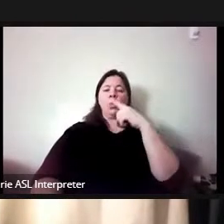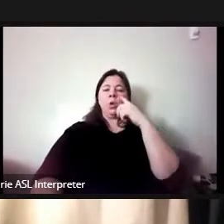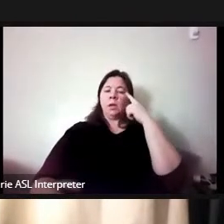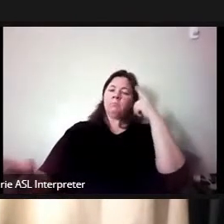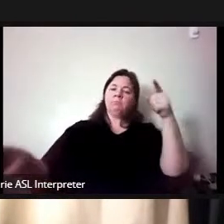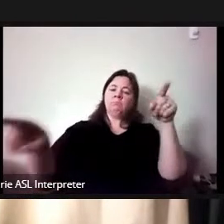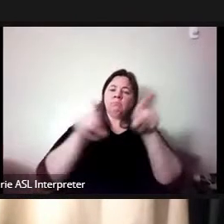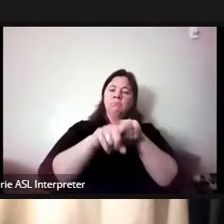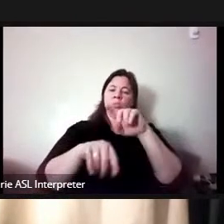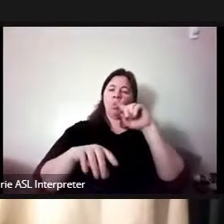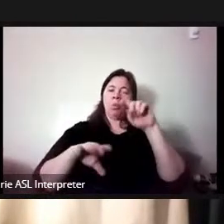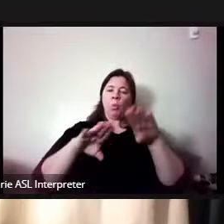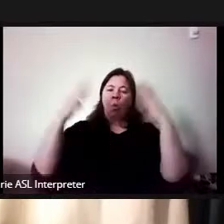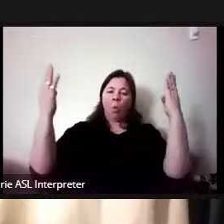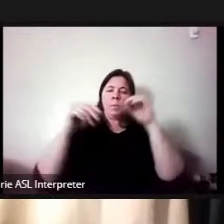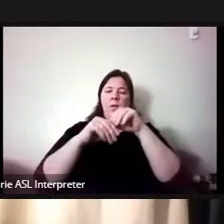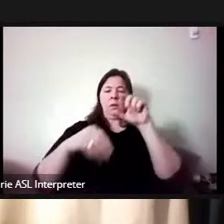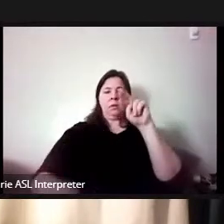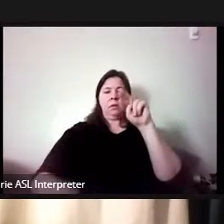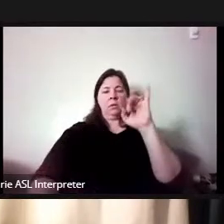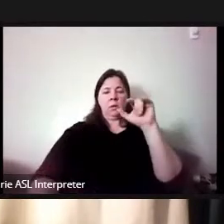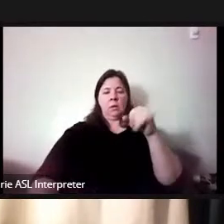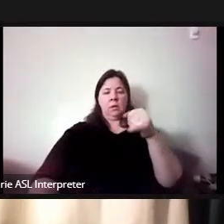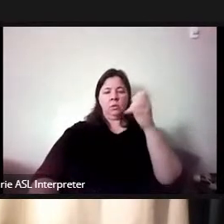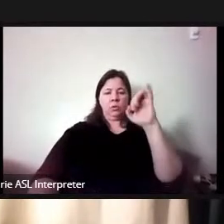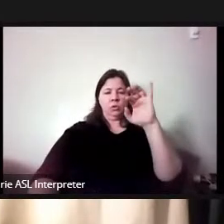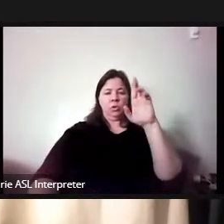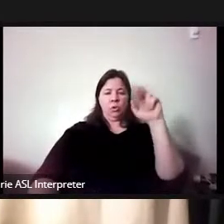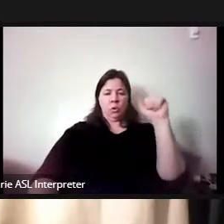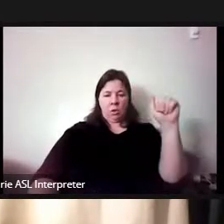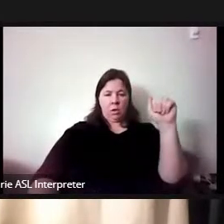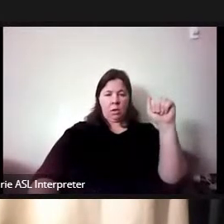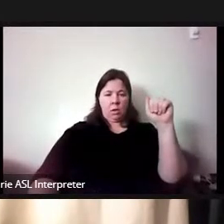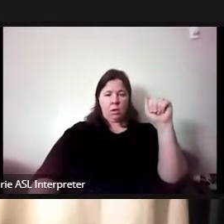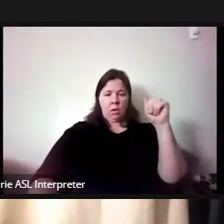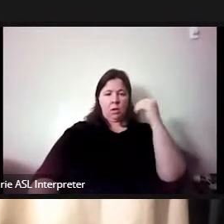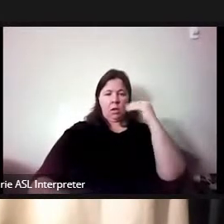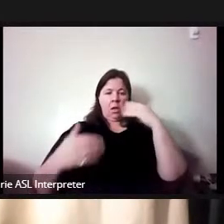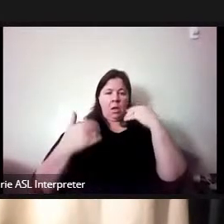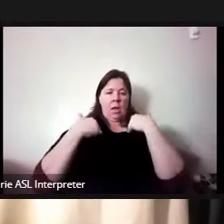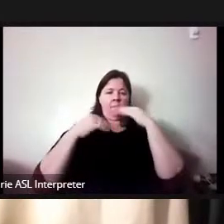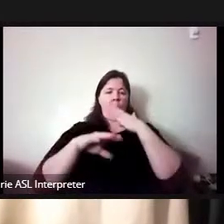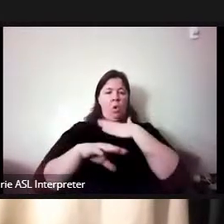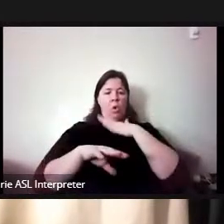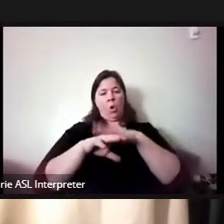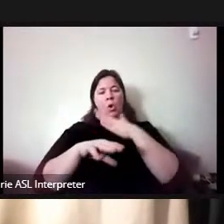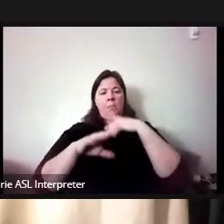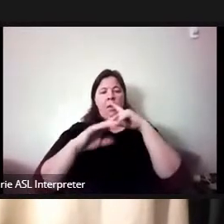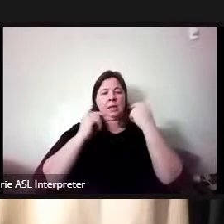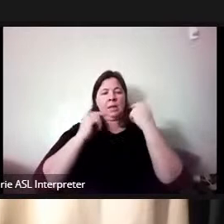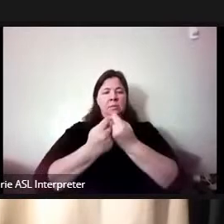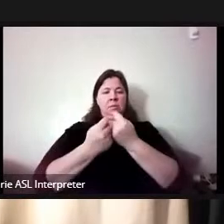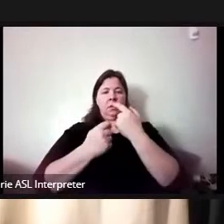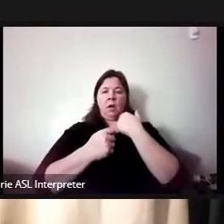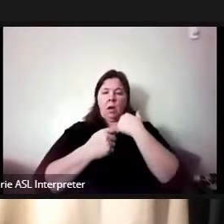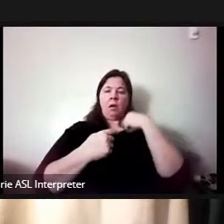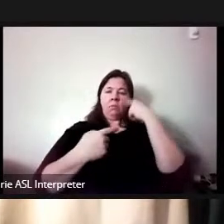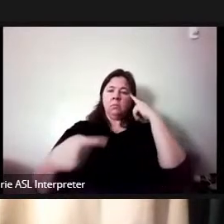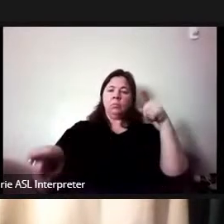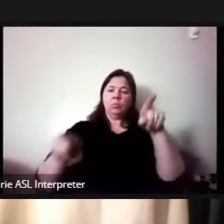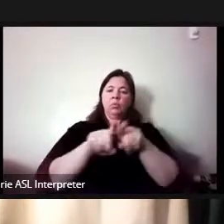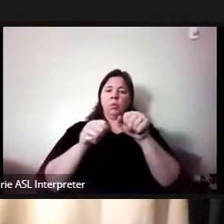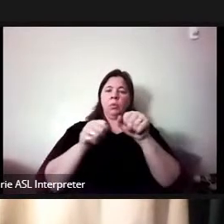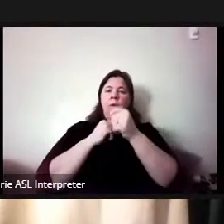along with Desmond Okezi in Nigeria. And having Nigerians on my team, I concur with you